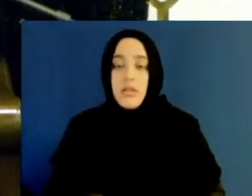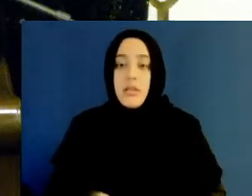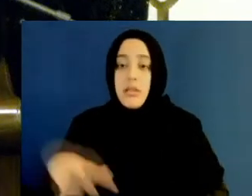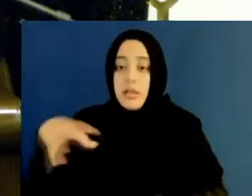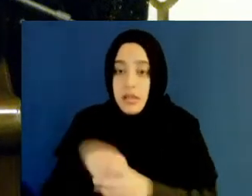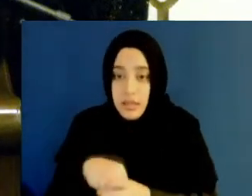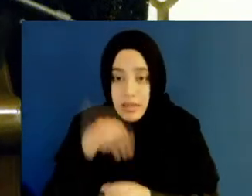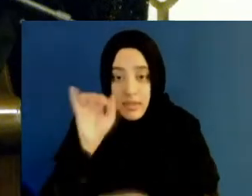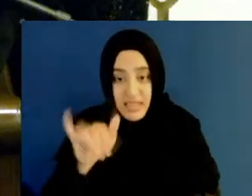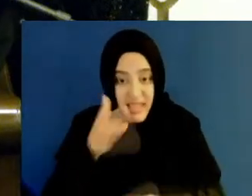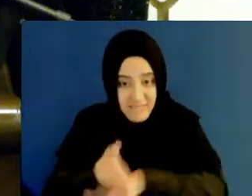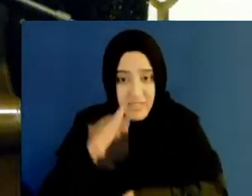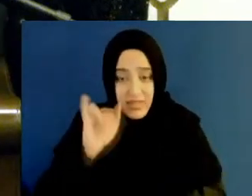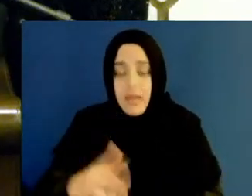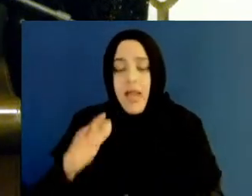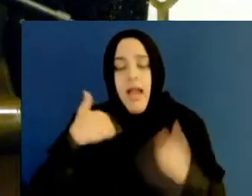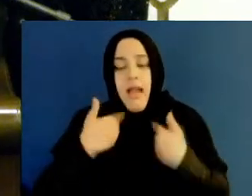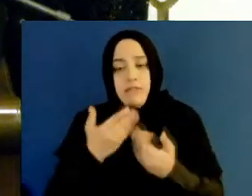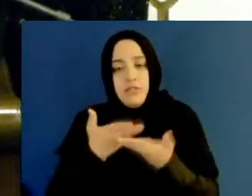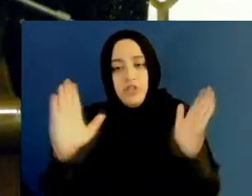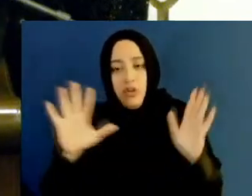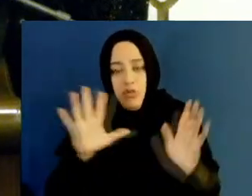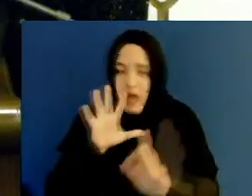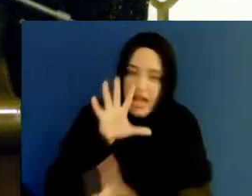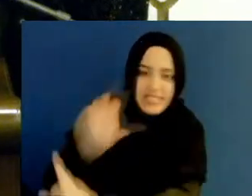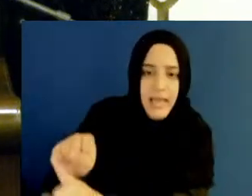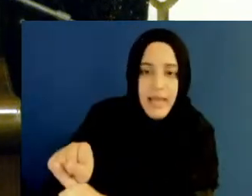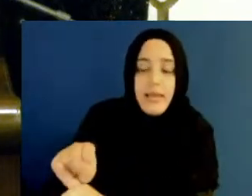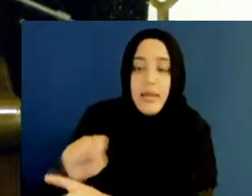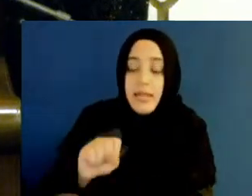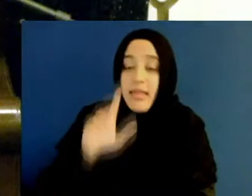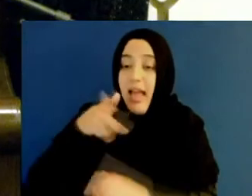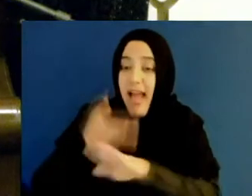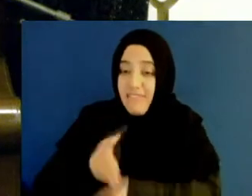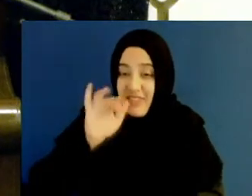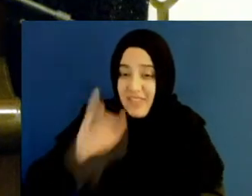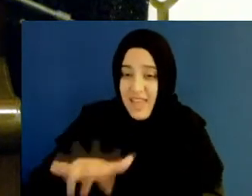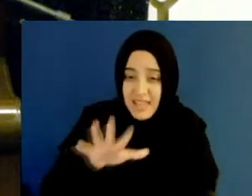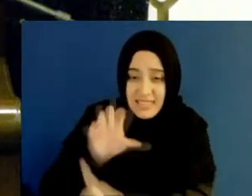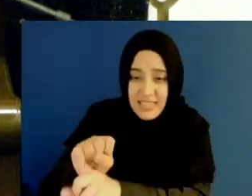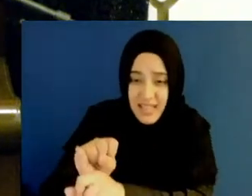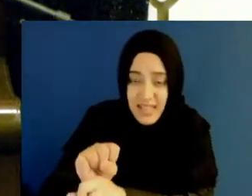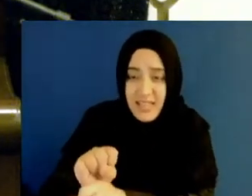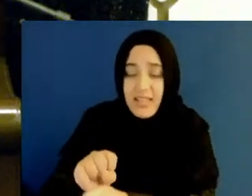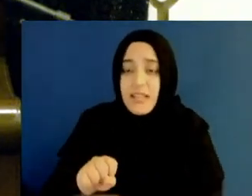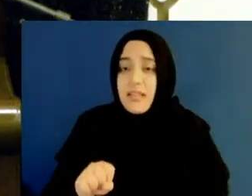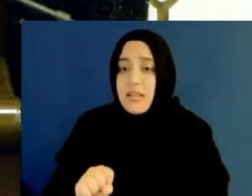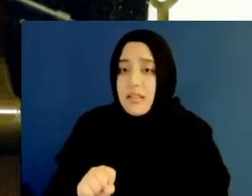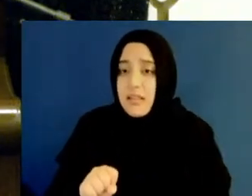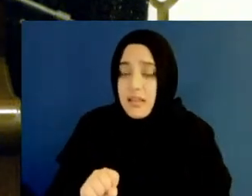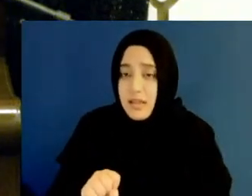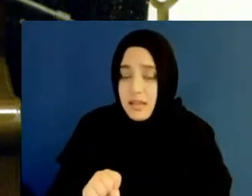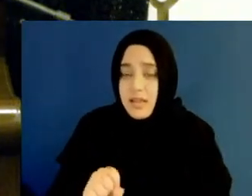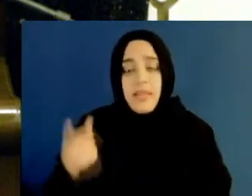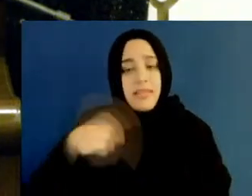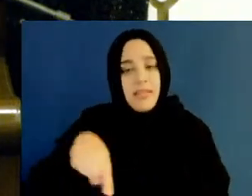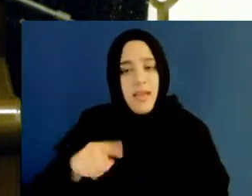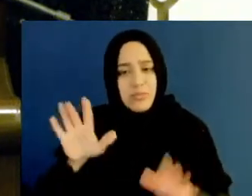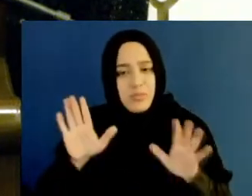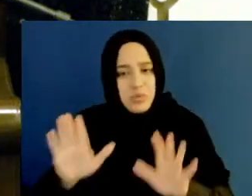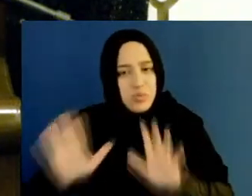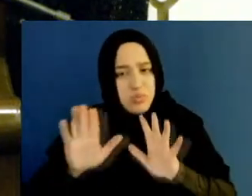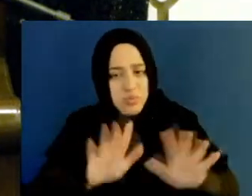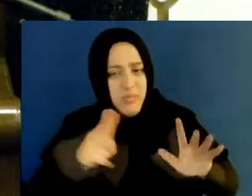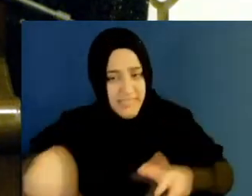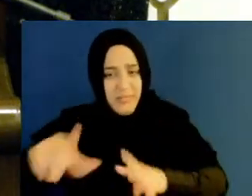general attack, the army of Imam al-Hussein pushed back and companions went on single combats, pushing the army forward until the time of